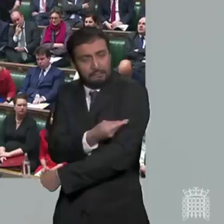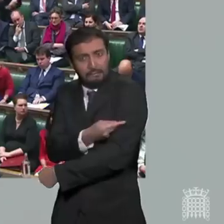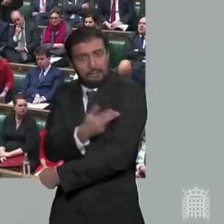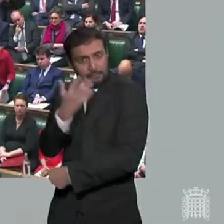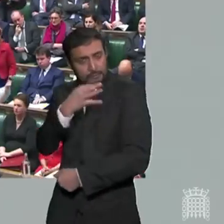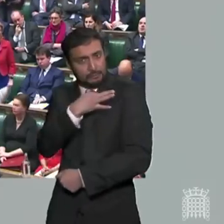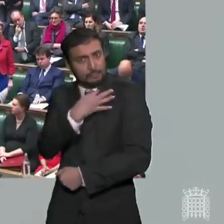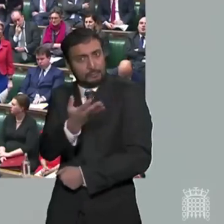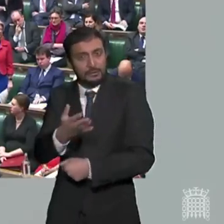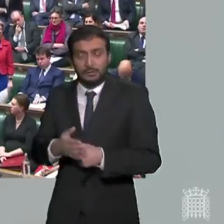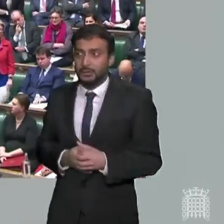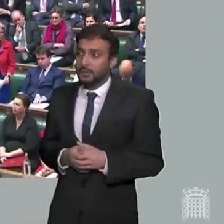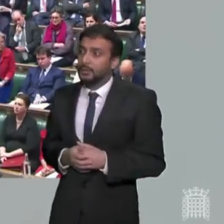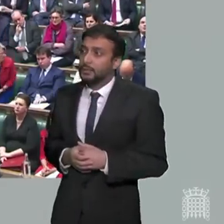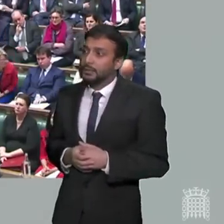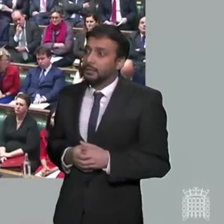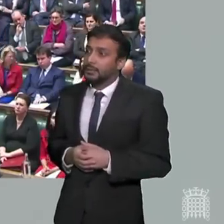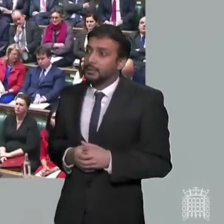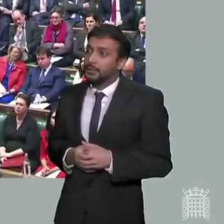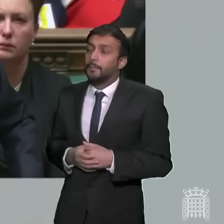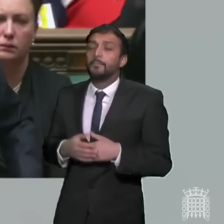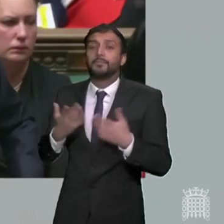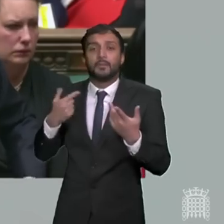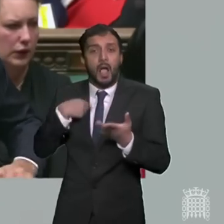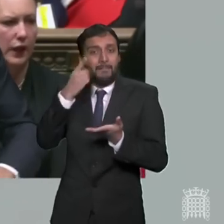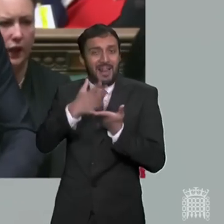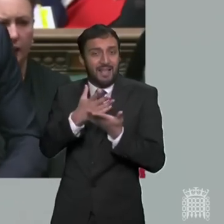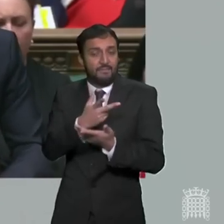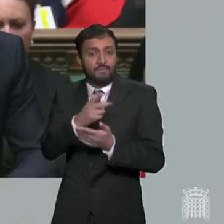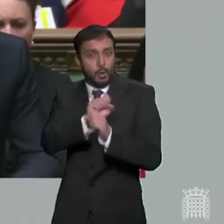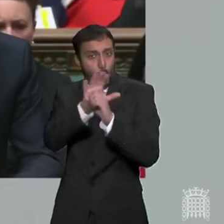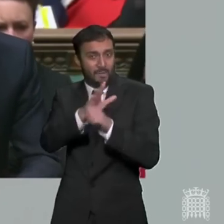Mr. Speaker, let me first say that I believe COVID vaccines are indeed safe and effective.